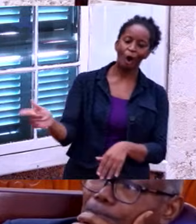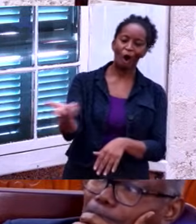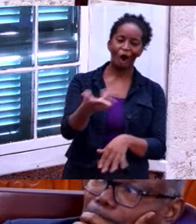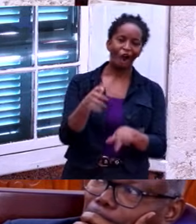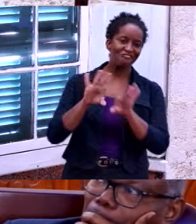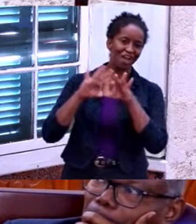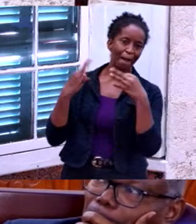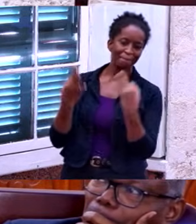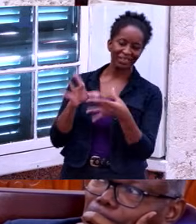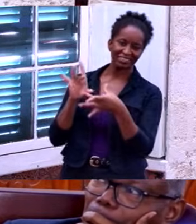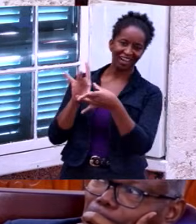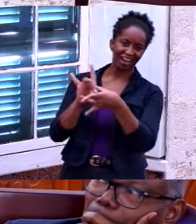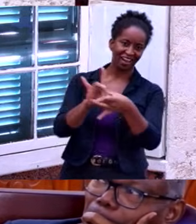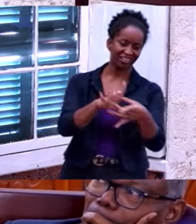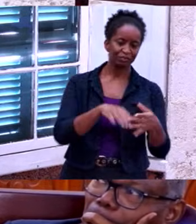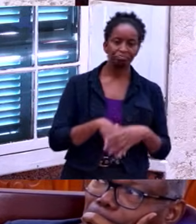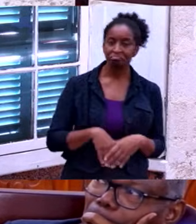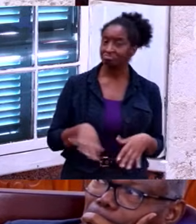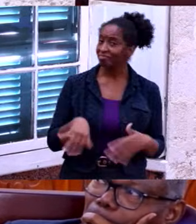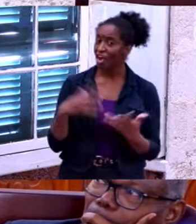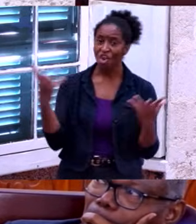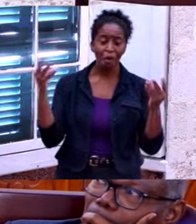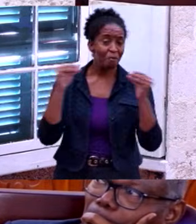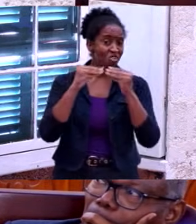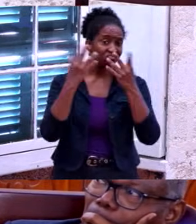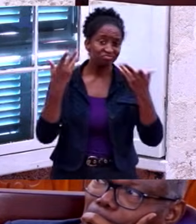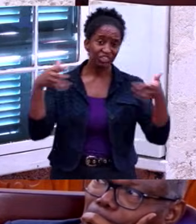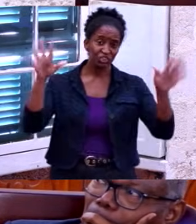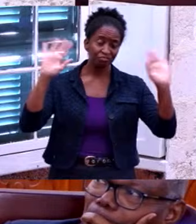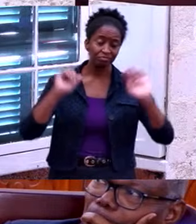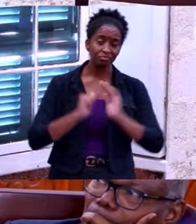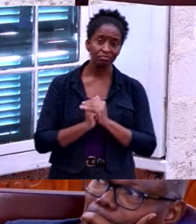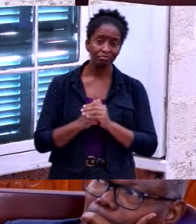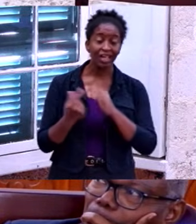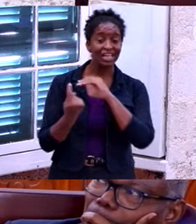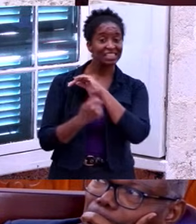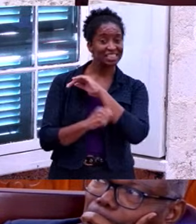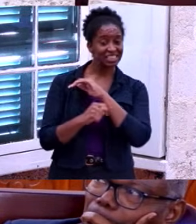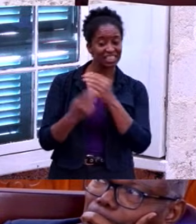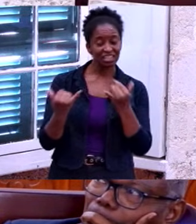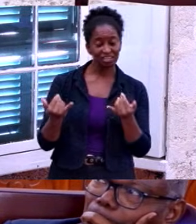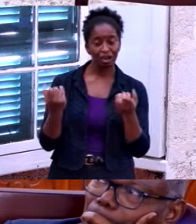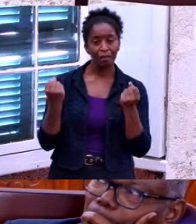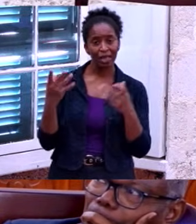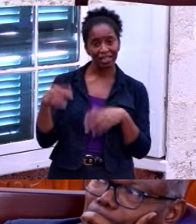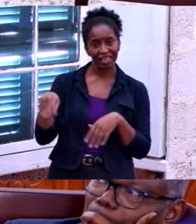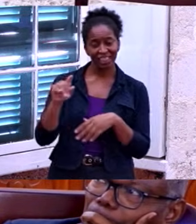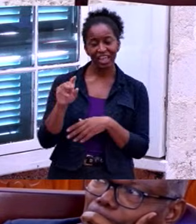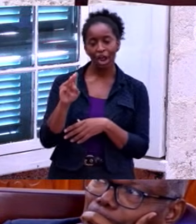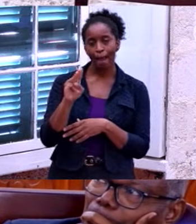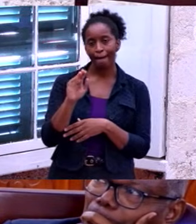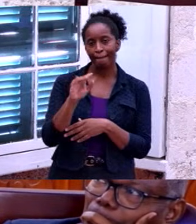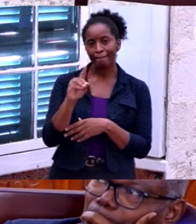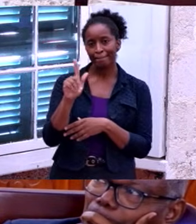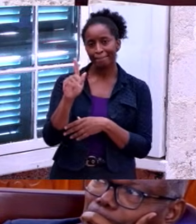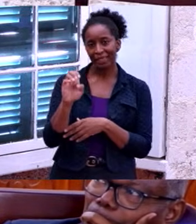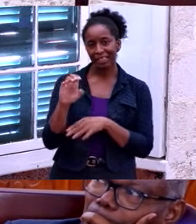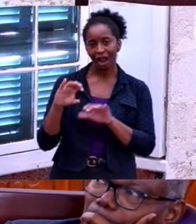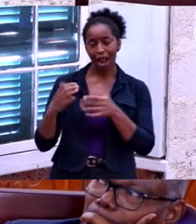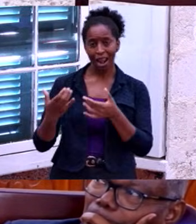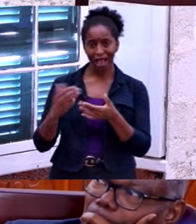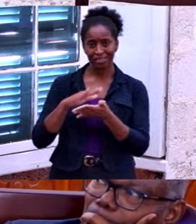No more. St. Thomas is now a lot of middle-class people, no particular roots to